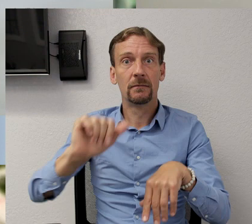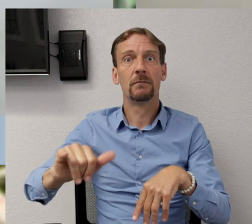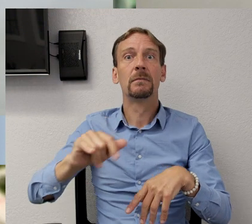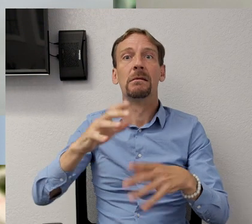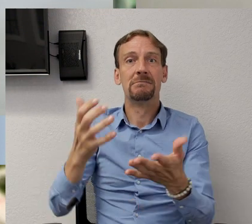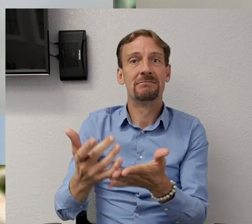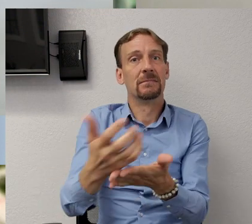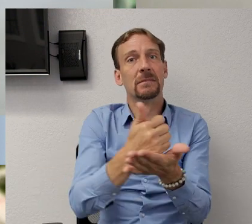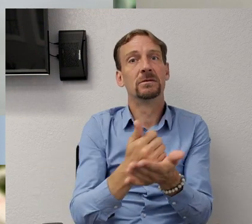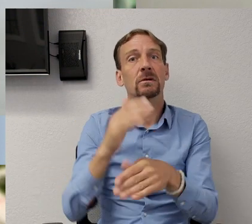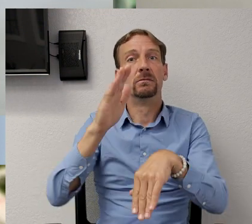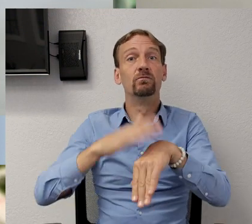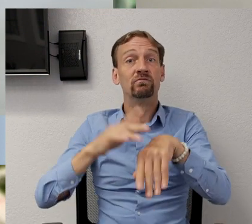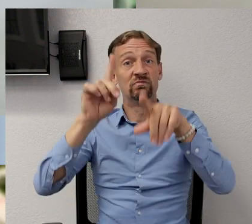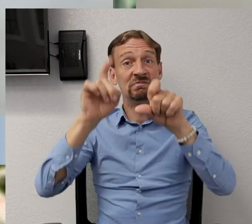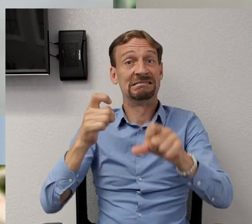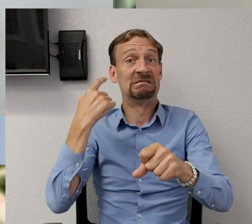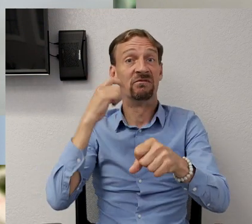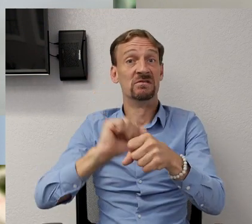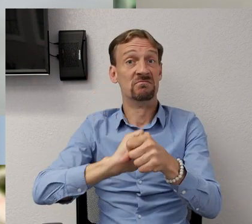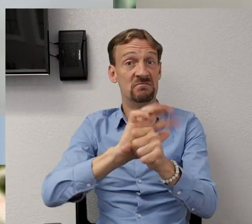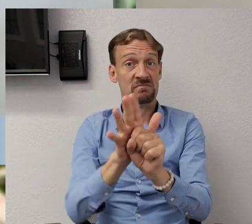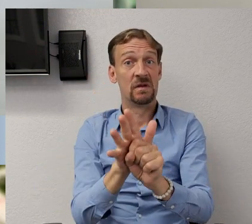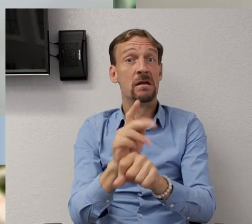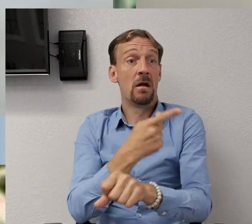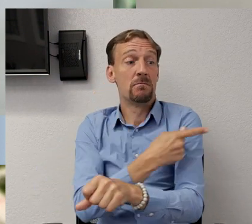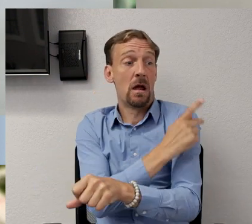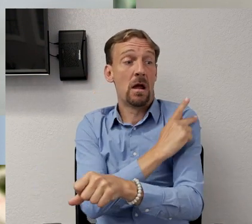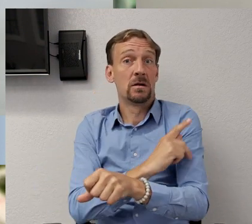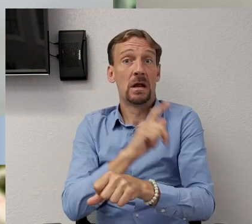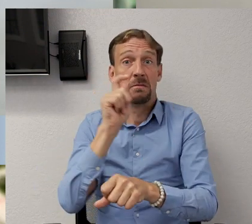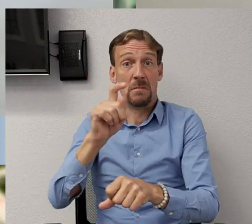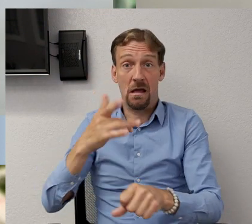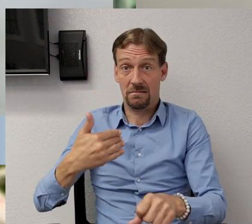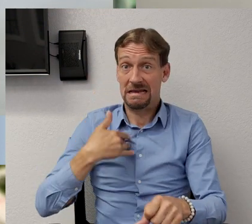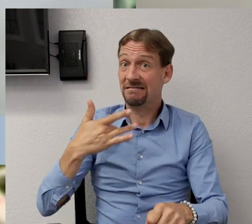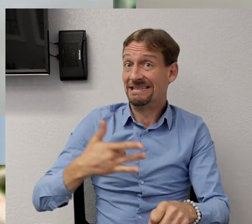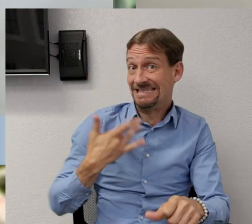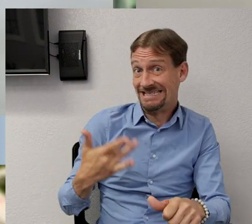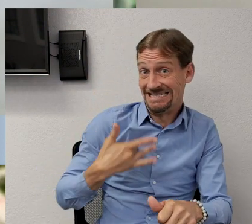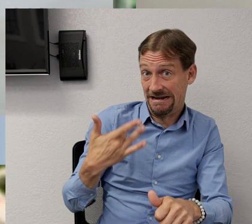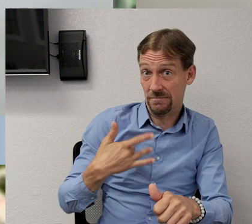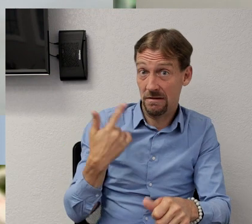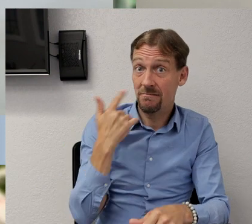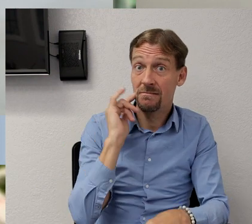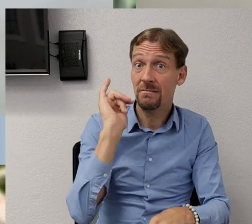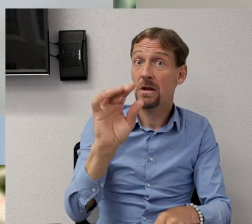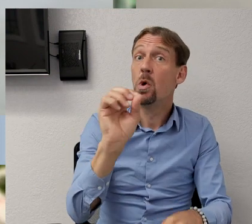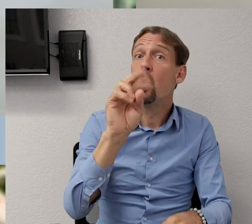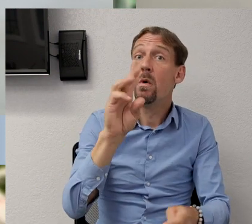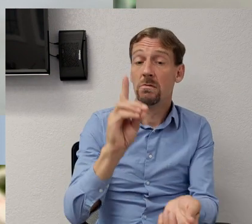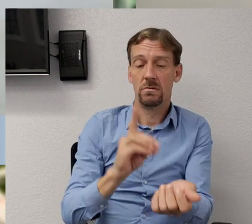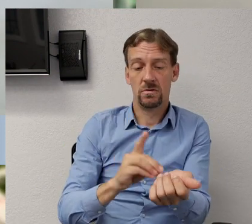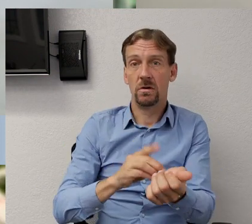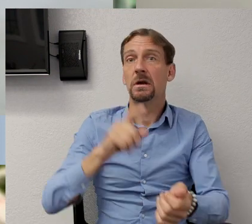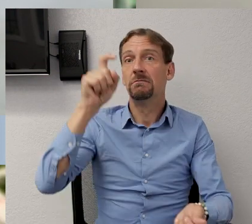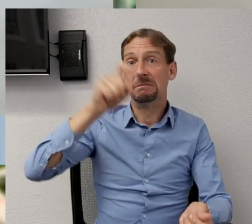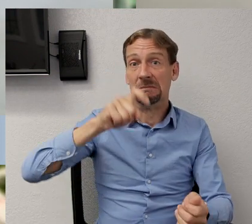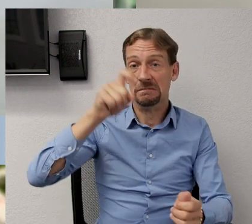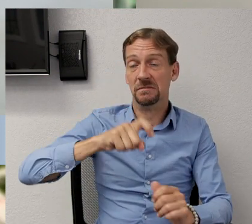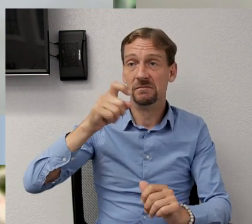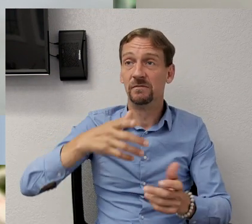specimen collection and a test. The patient generally has to be symptomatic for us to do it, or the physician has to